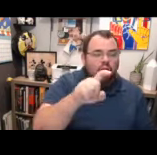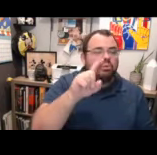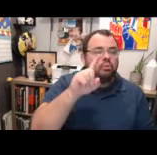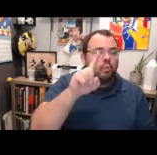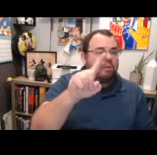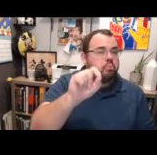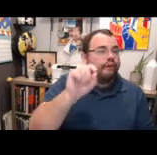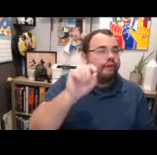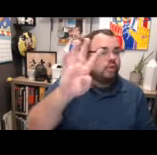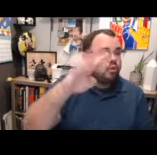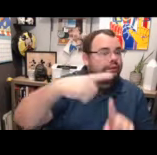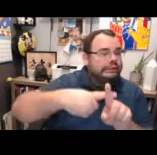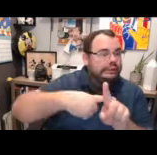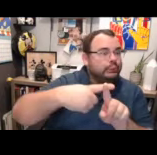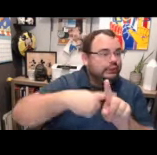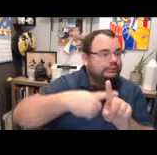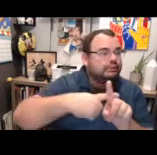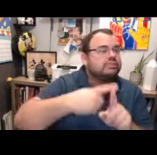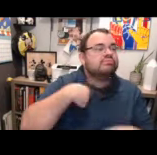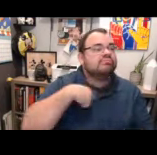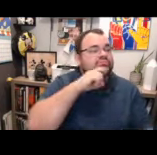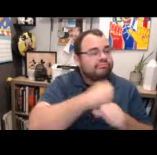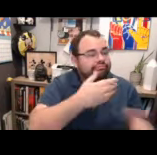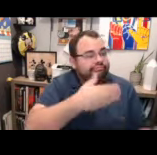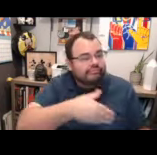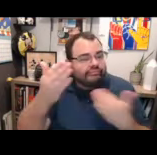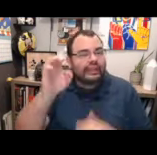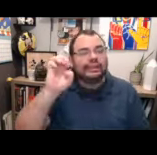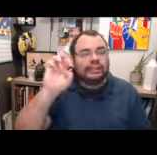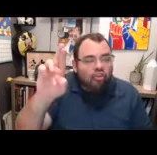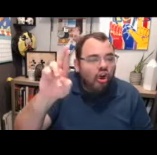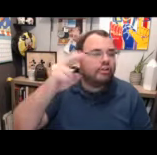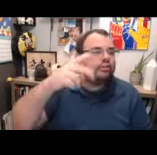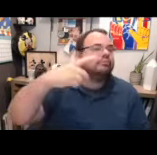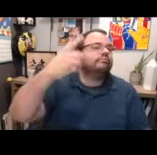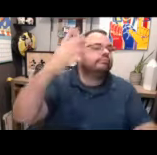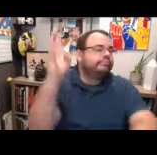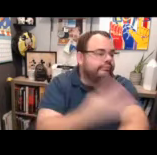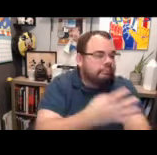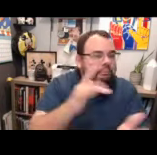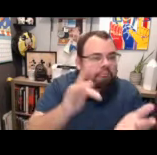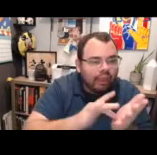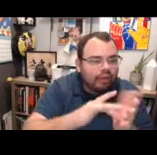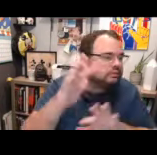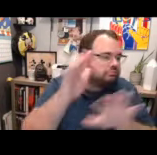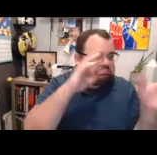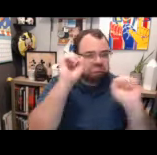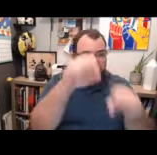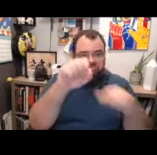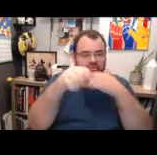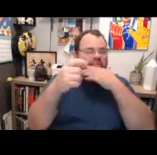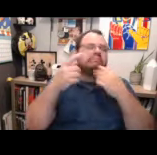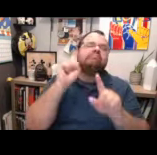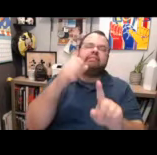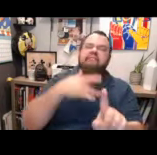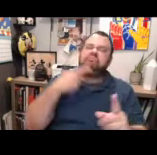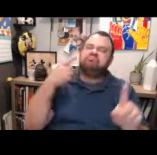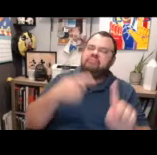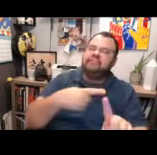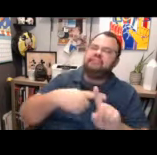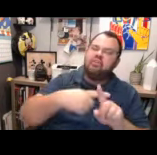I had a really high temperature of like 101.4, and he brought me to the ER. They gave